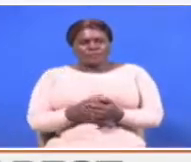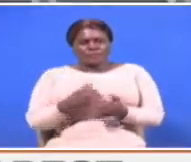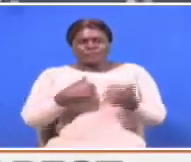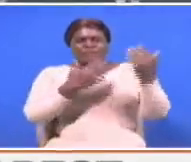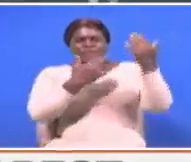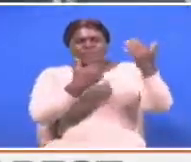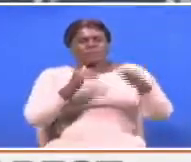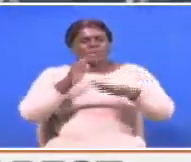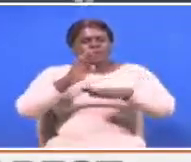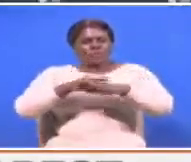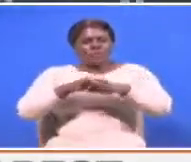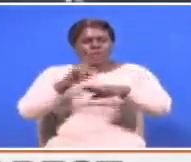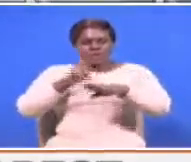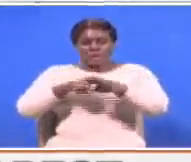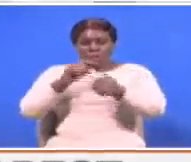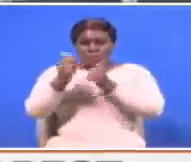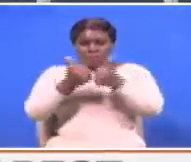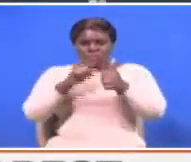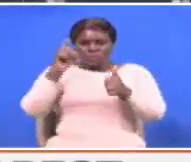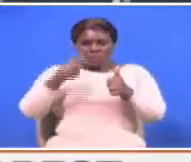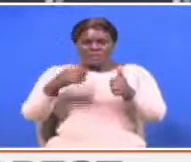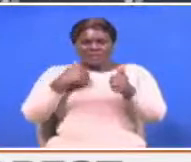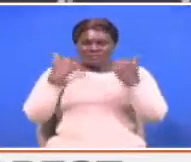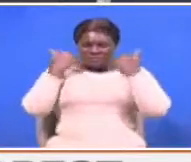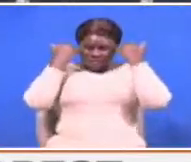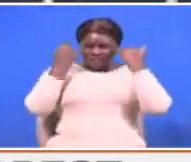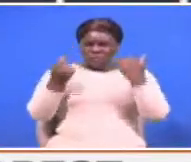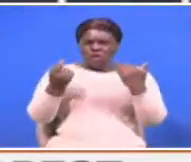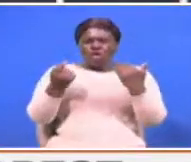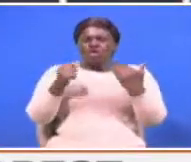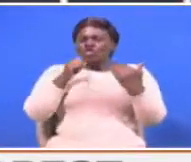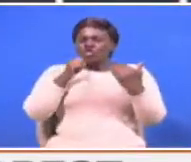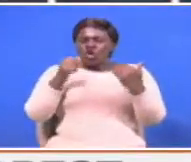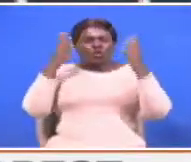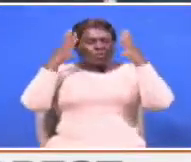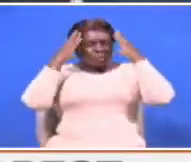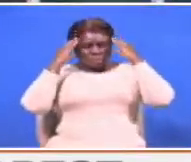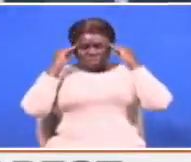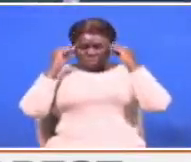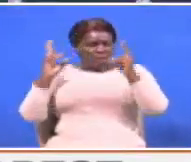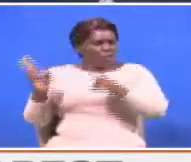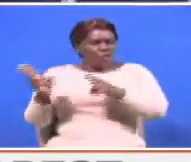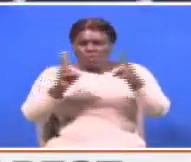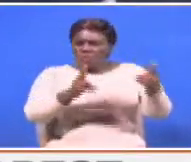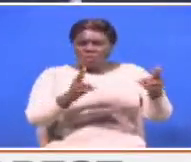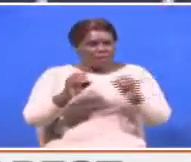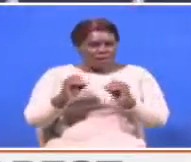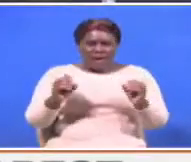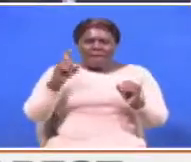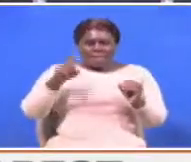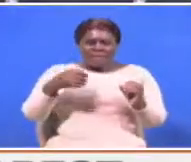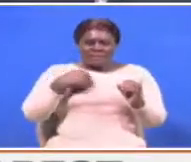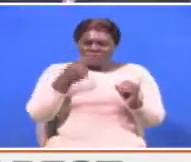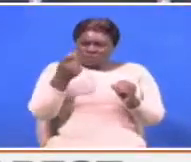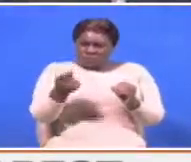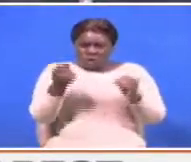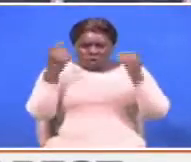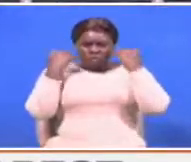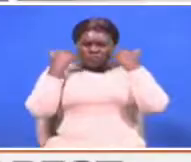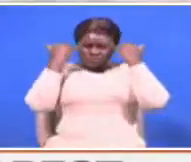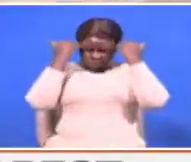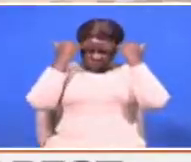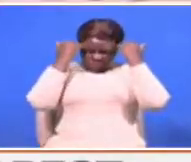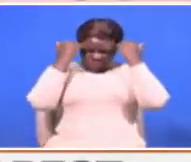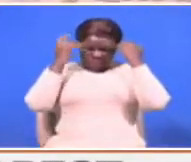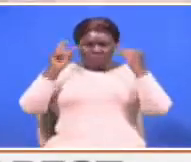Watarajie tu mazuri. Tukiwa kwa competition lazima kuwe na pressure. Uwezi enda huko ukiwa unasema eti oh mimi leo naenda kuwini. No. Pressure